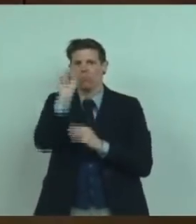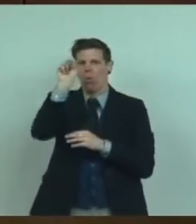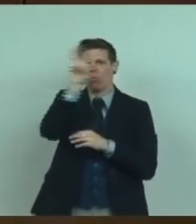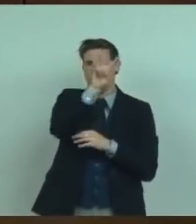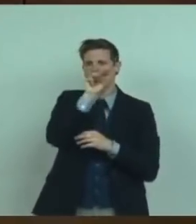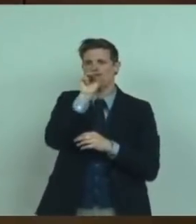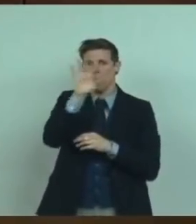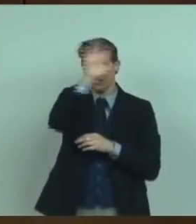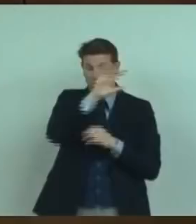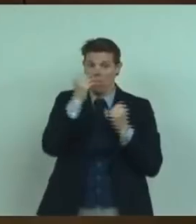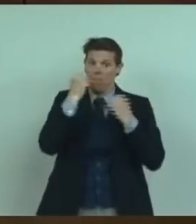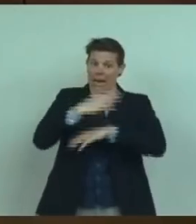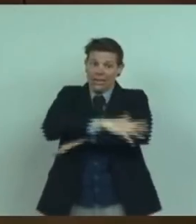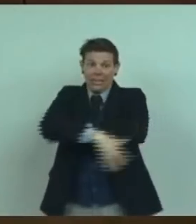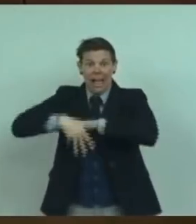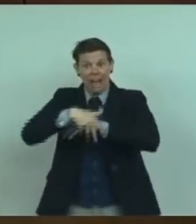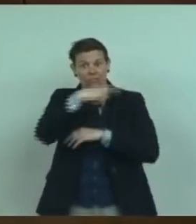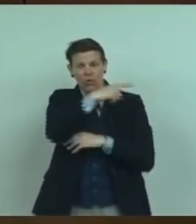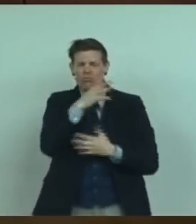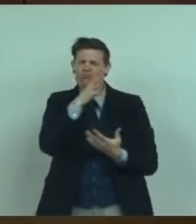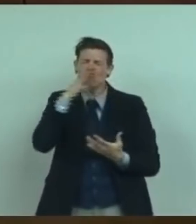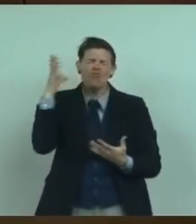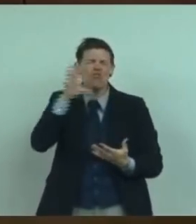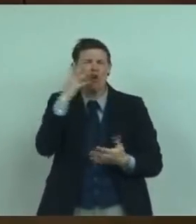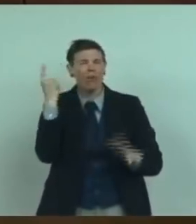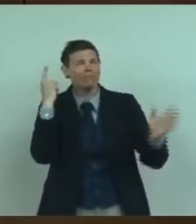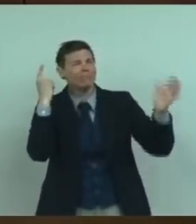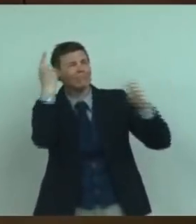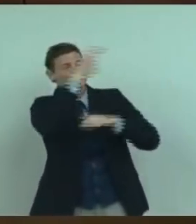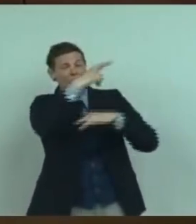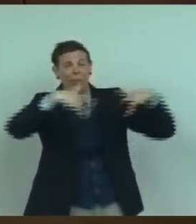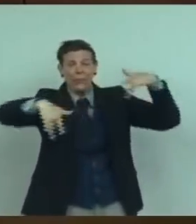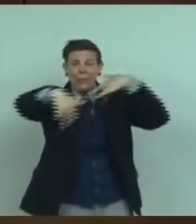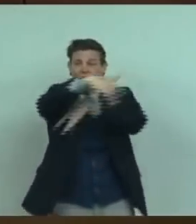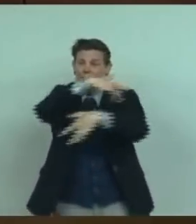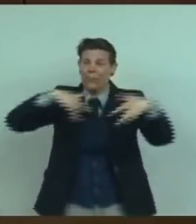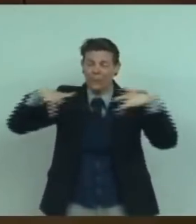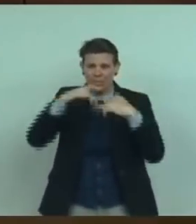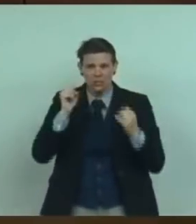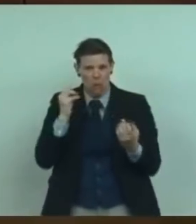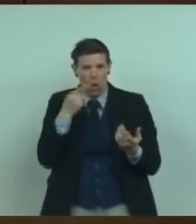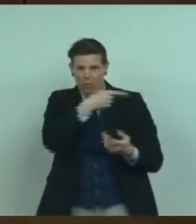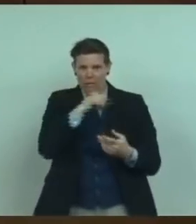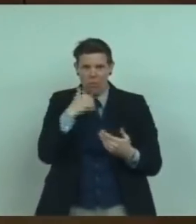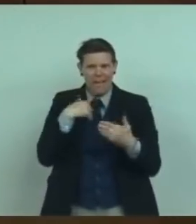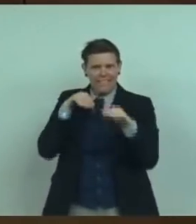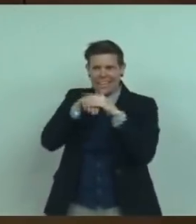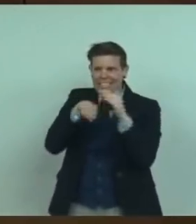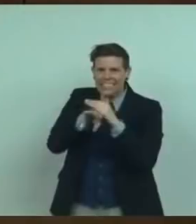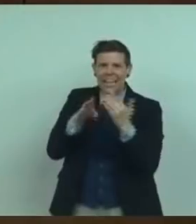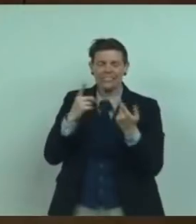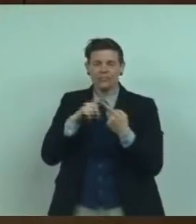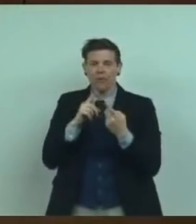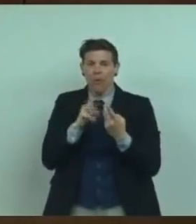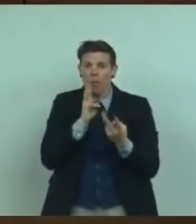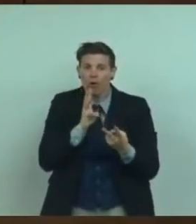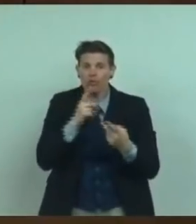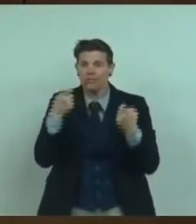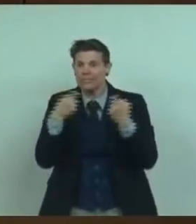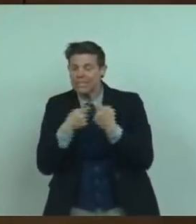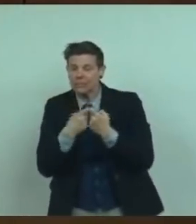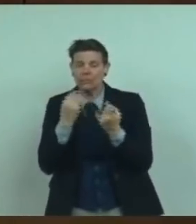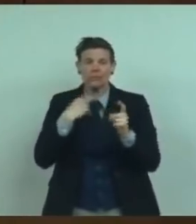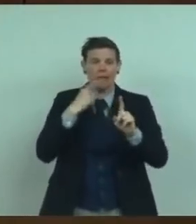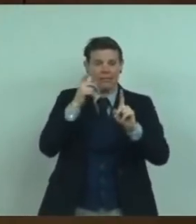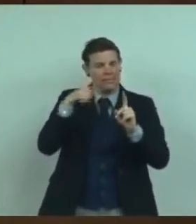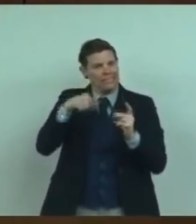social distancing because there aren't grocery stores. There's not even a place to make sure that you've got a safe, clean water available